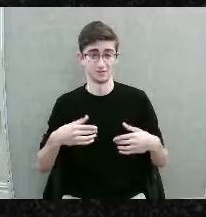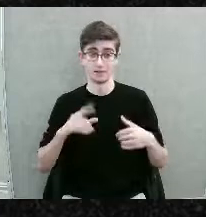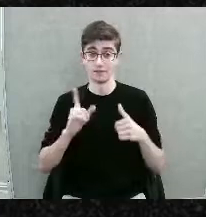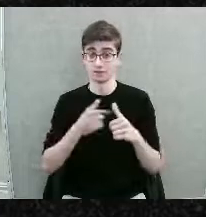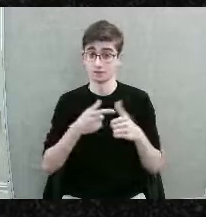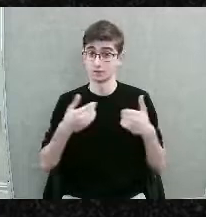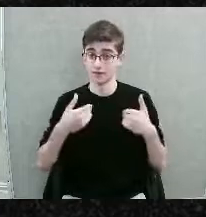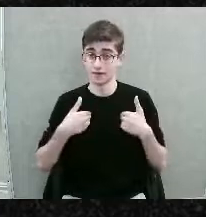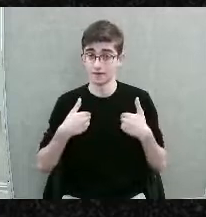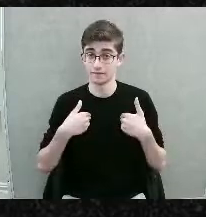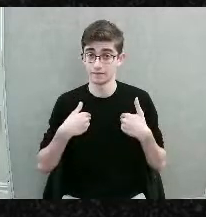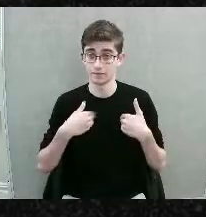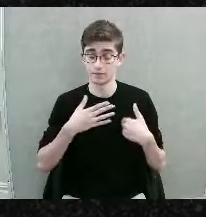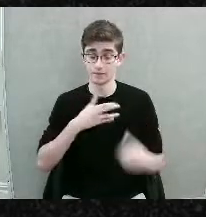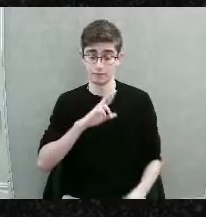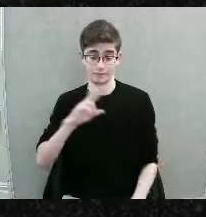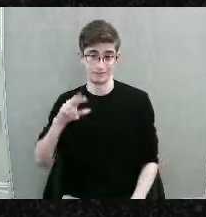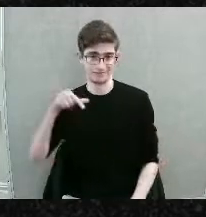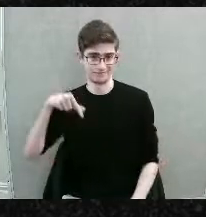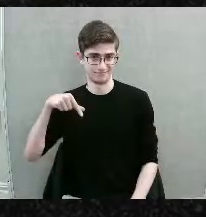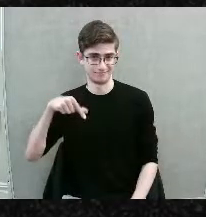we have to my right,